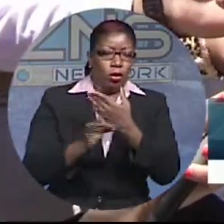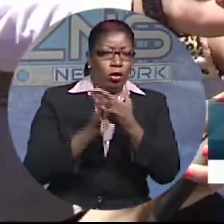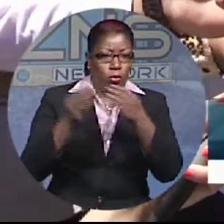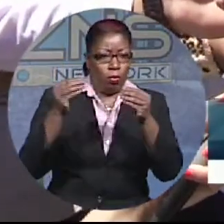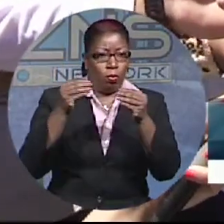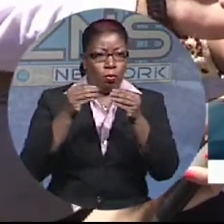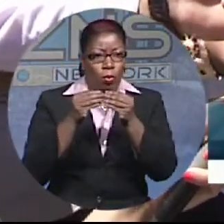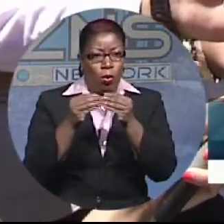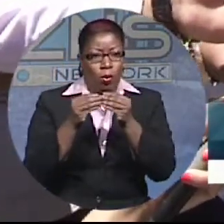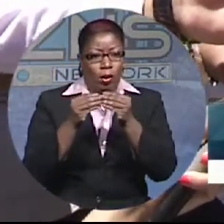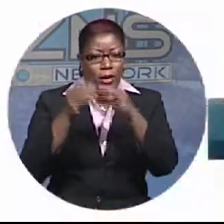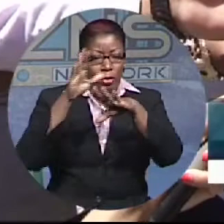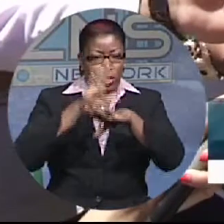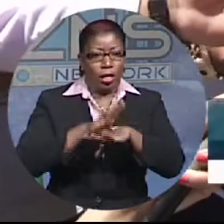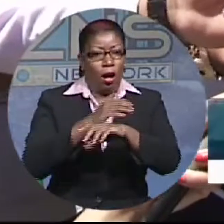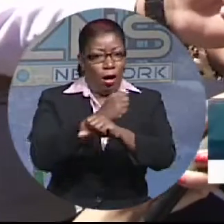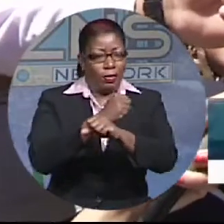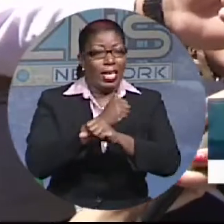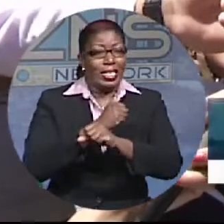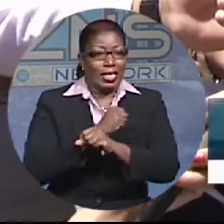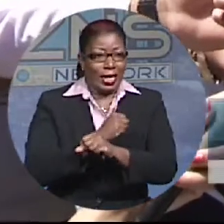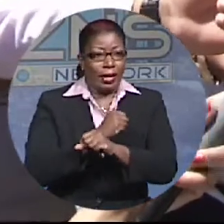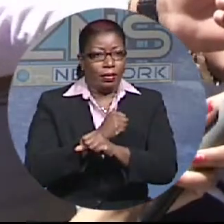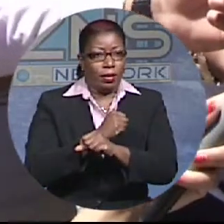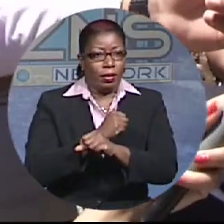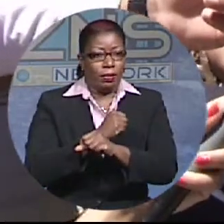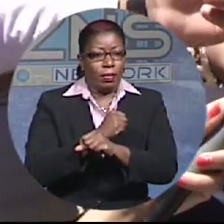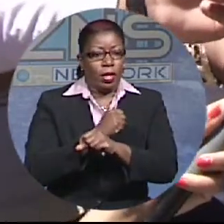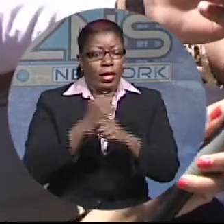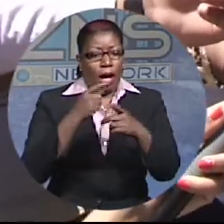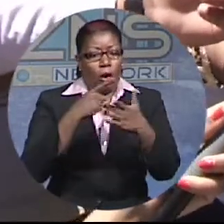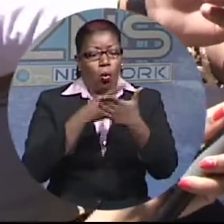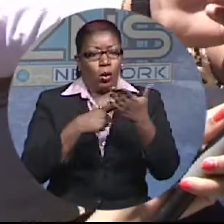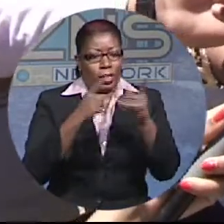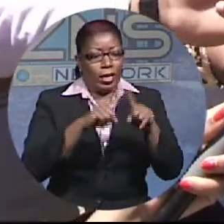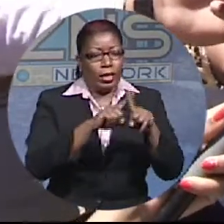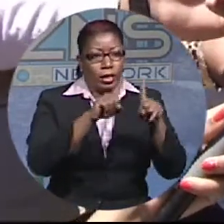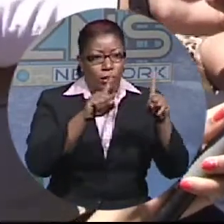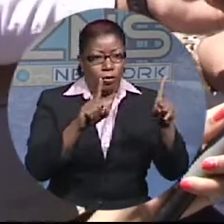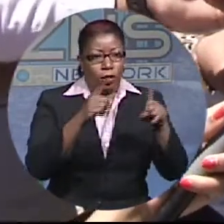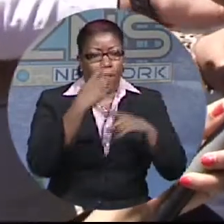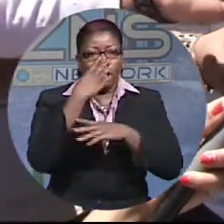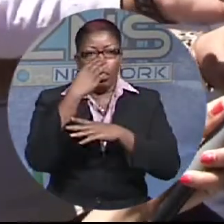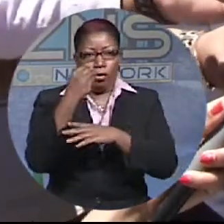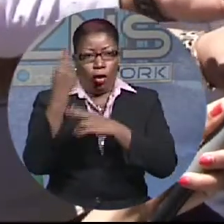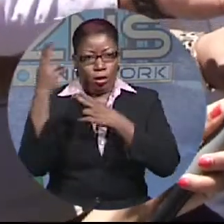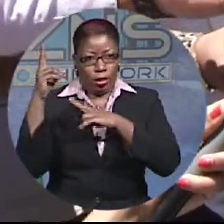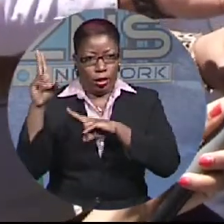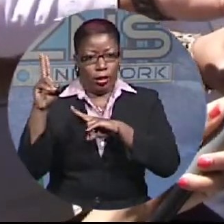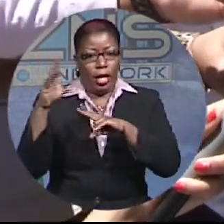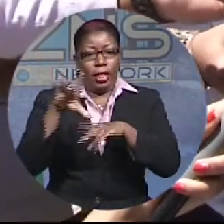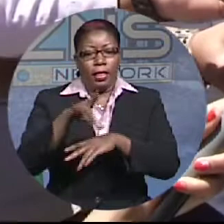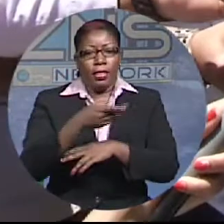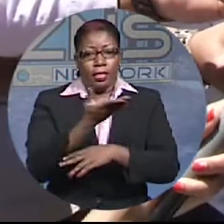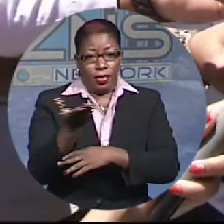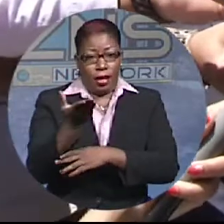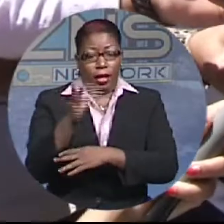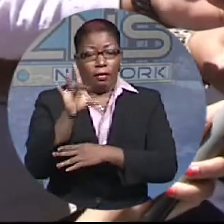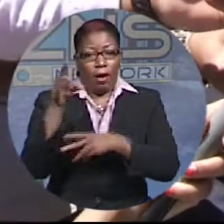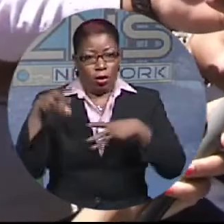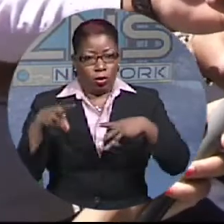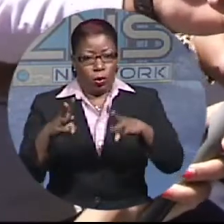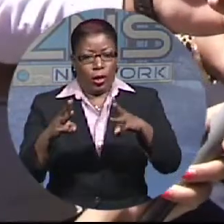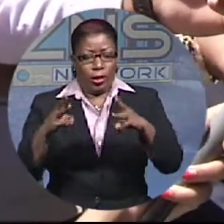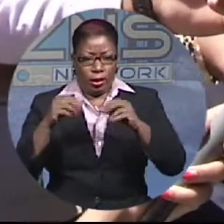of slaves in the country. And so what distinguishes Fox Hill is that they have found a way to continue through